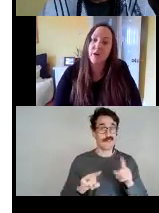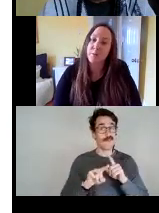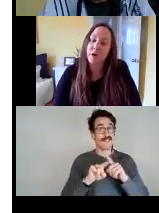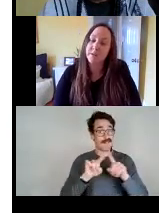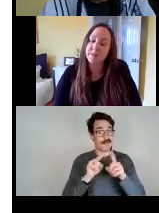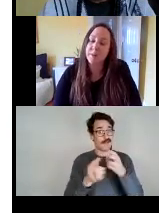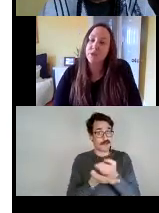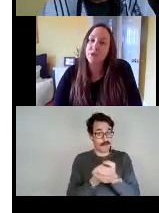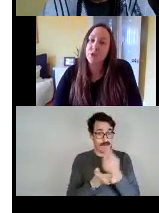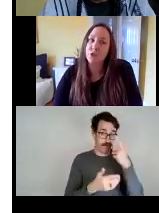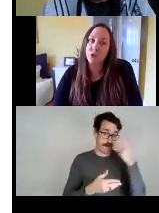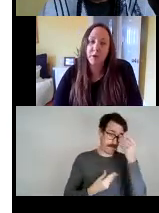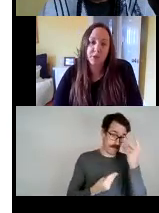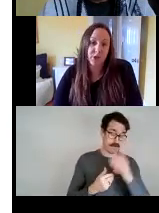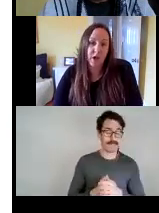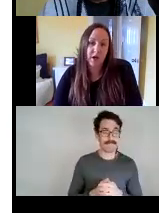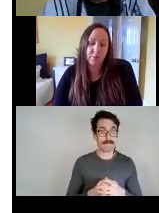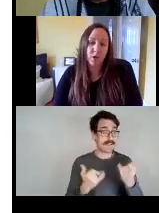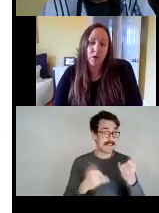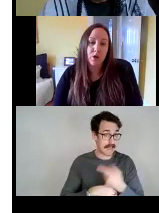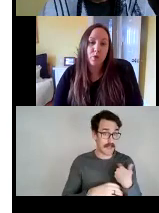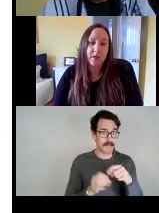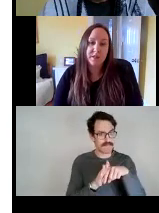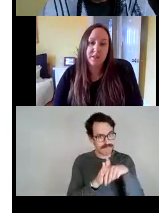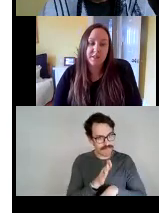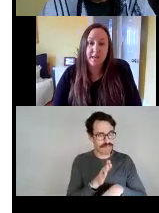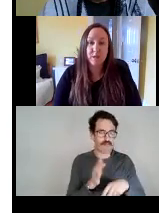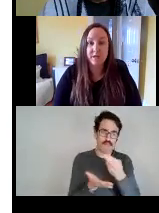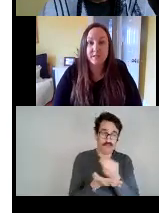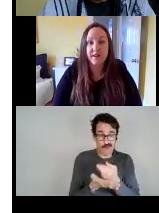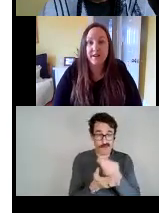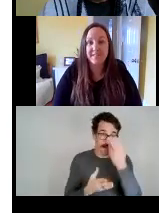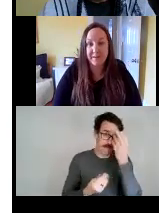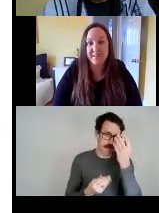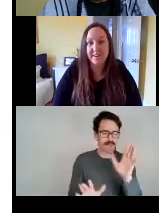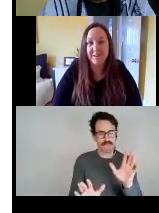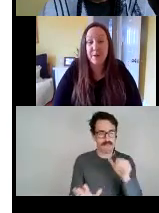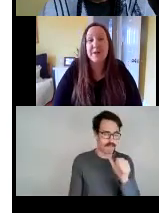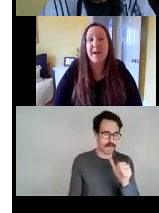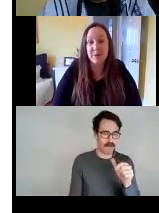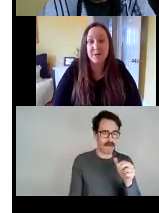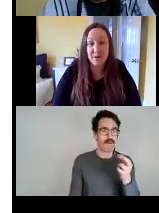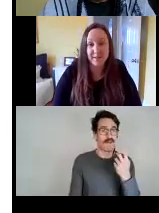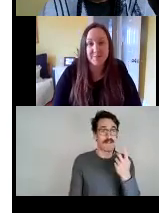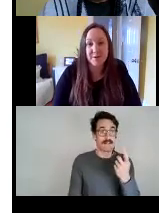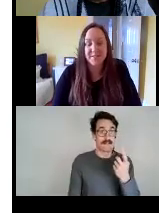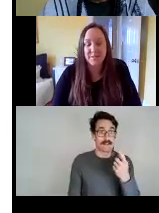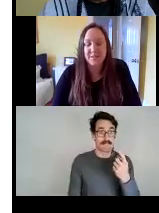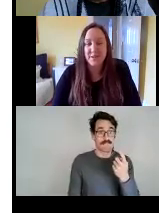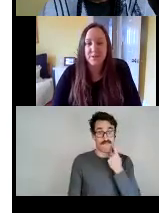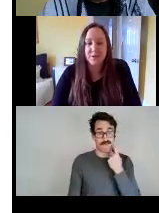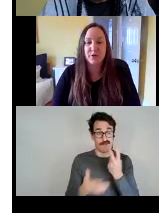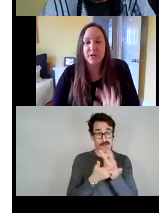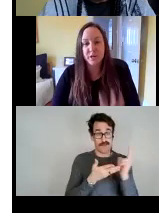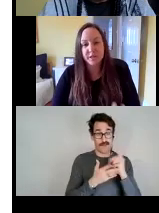again, I'm not going to spend too much time going into this today because I spent about an hour talking about it 2